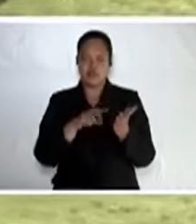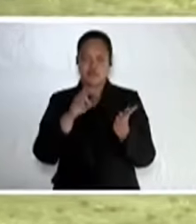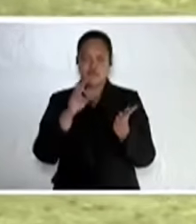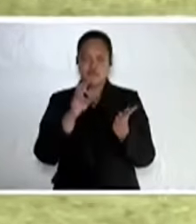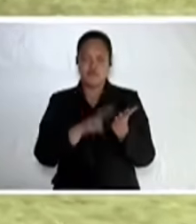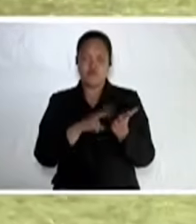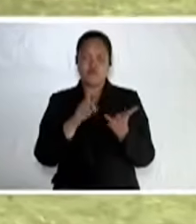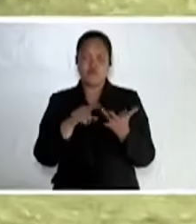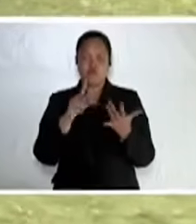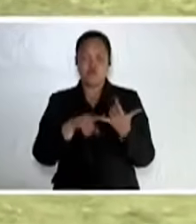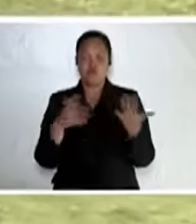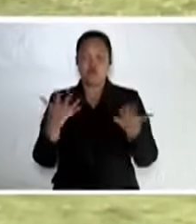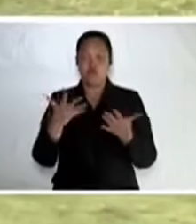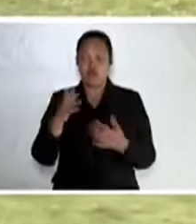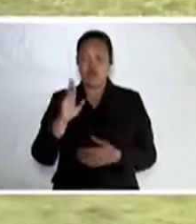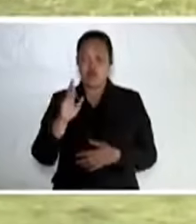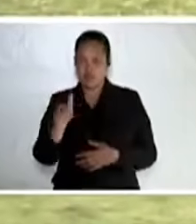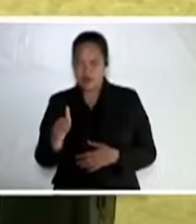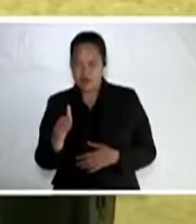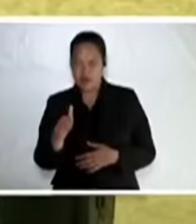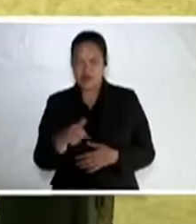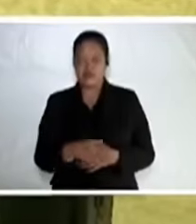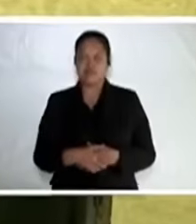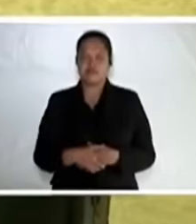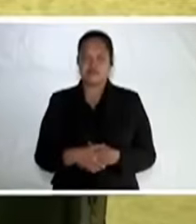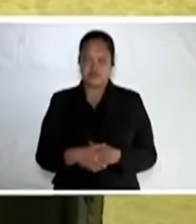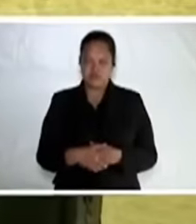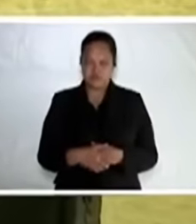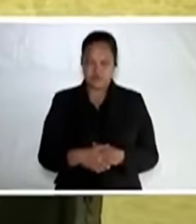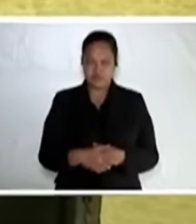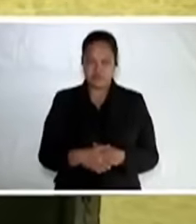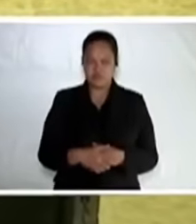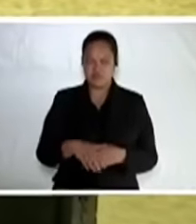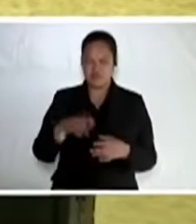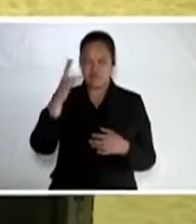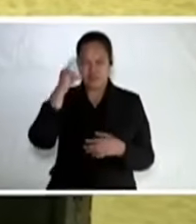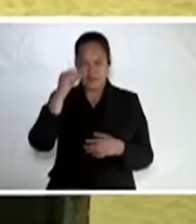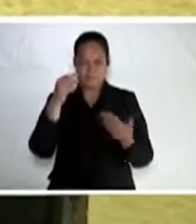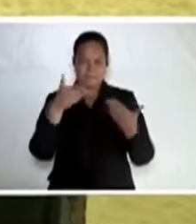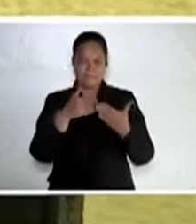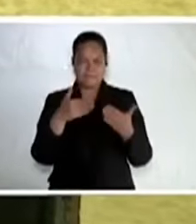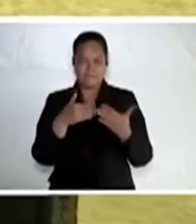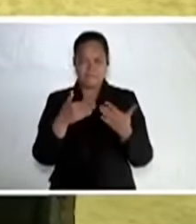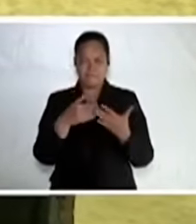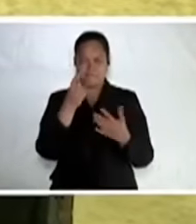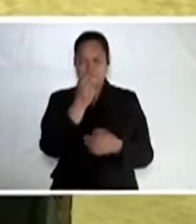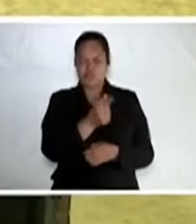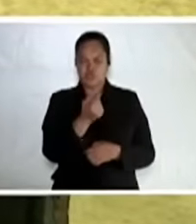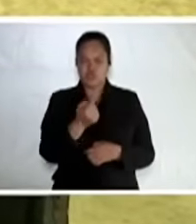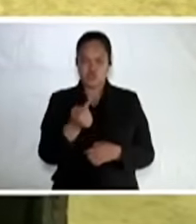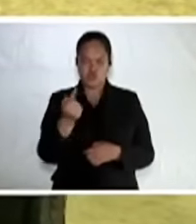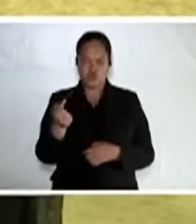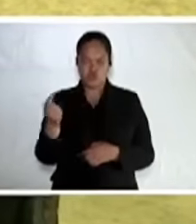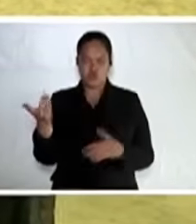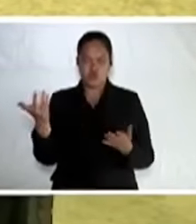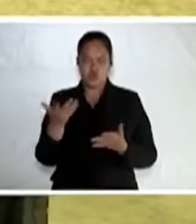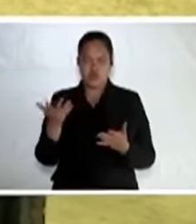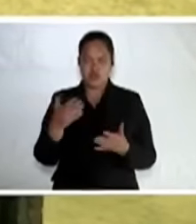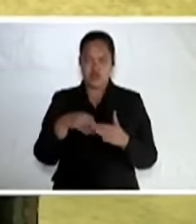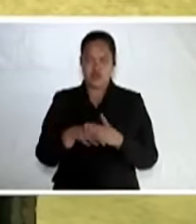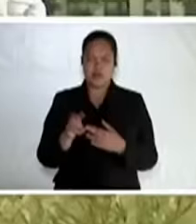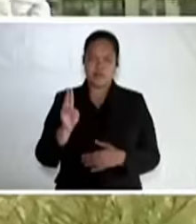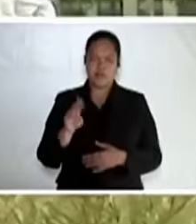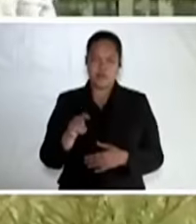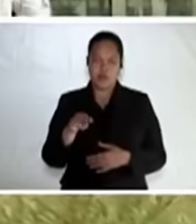His detachment sergeant major is Chief Petty Officer Nangai from Nakanadangi in Riketi in